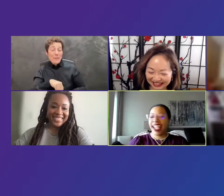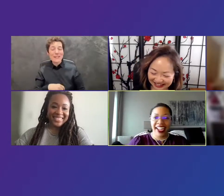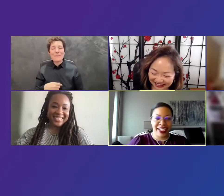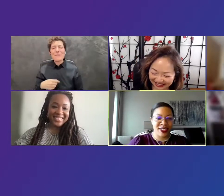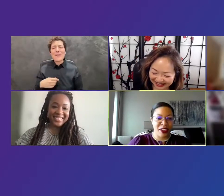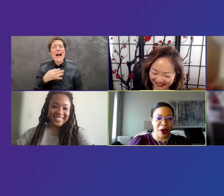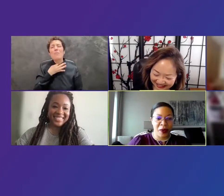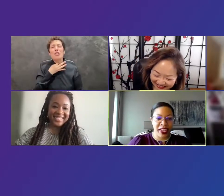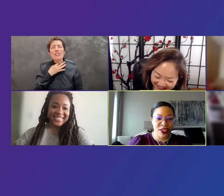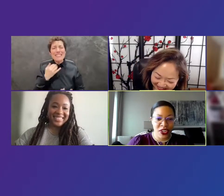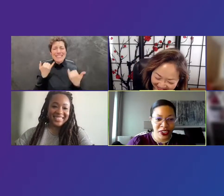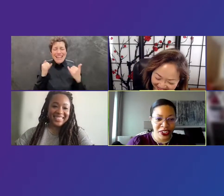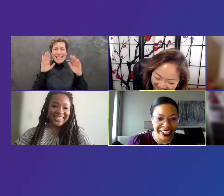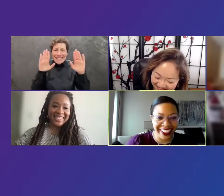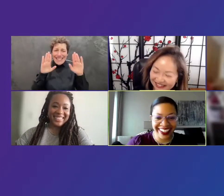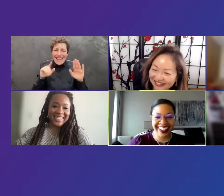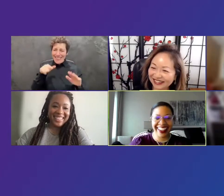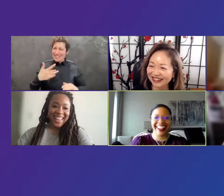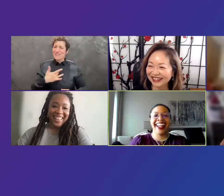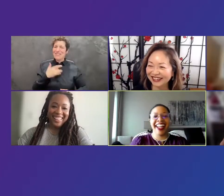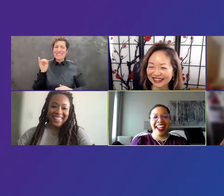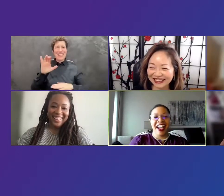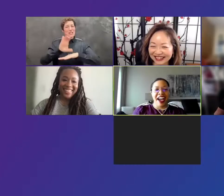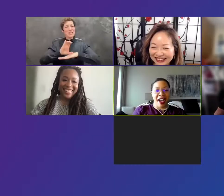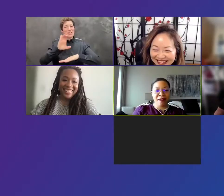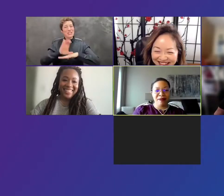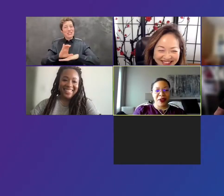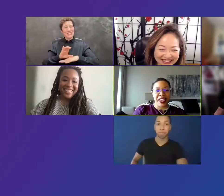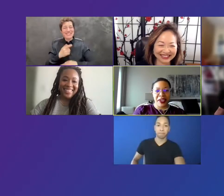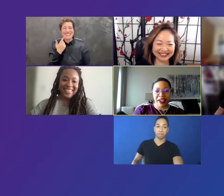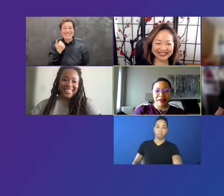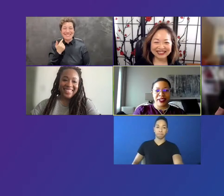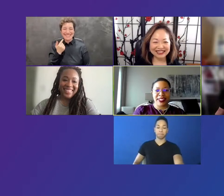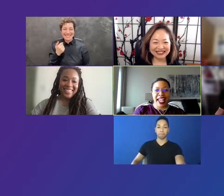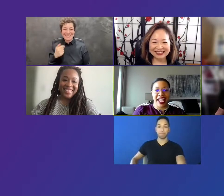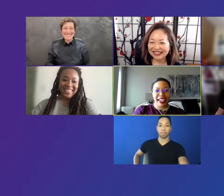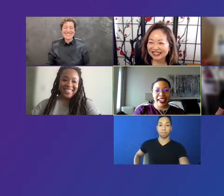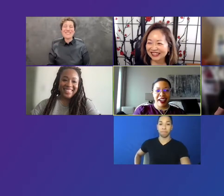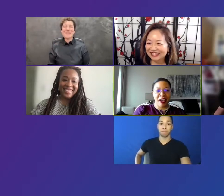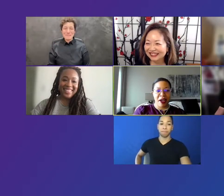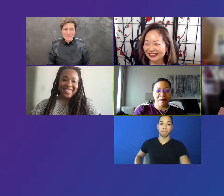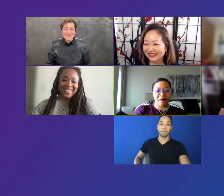it Sunday? Because are we at church? So thank you, Anne,